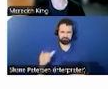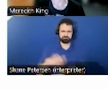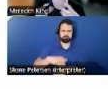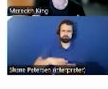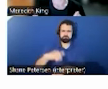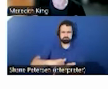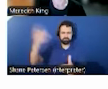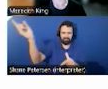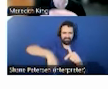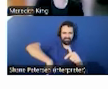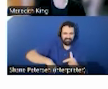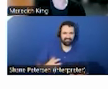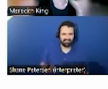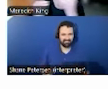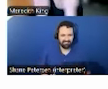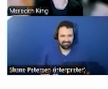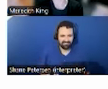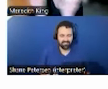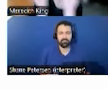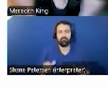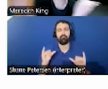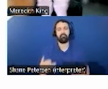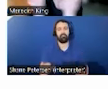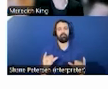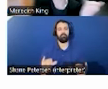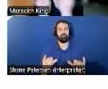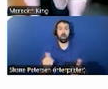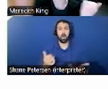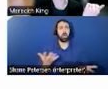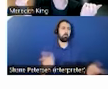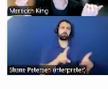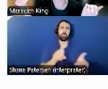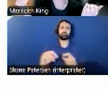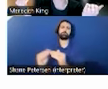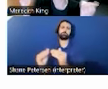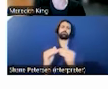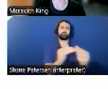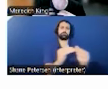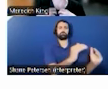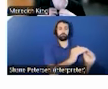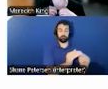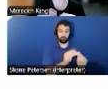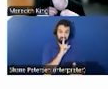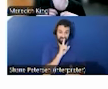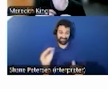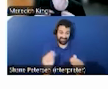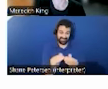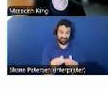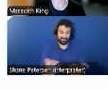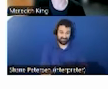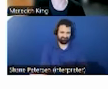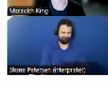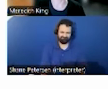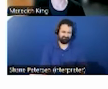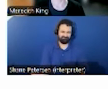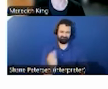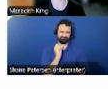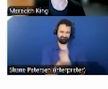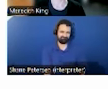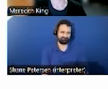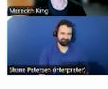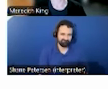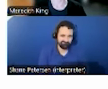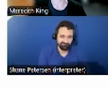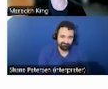though they're assessing equally, right, on the same playing field, it's not actually assessing them equitably. It's